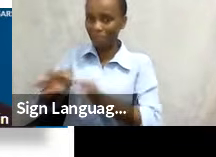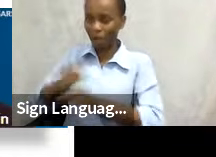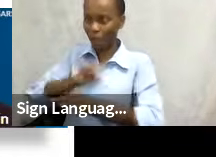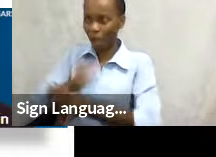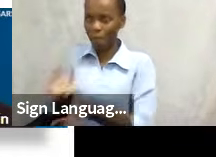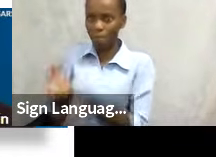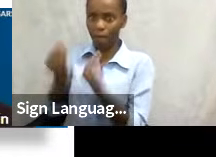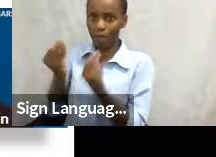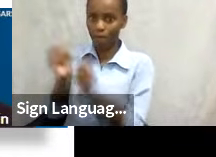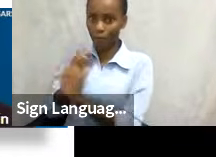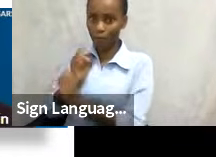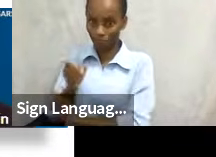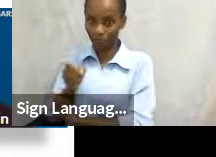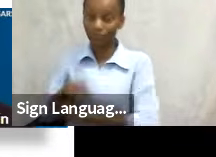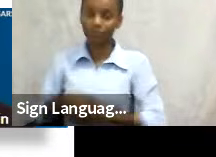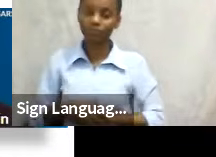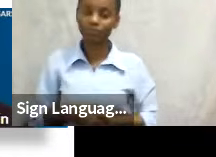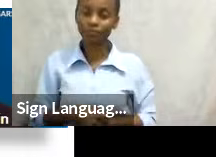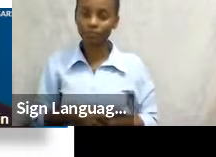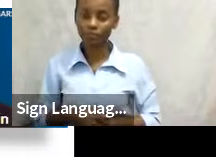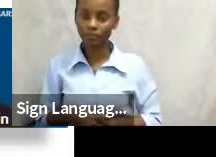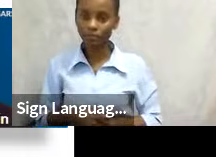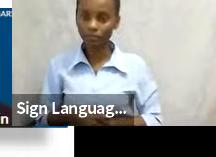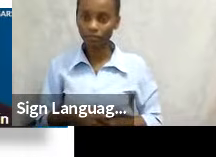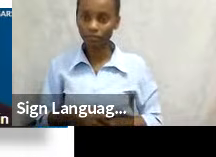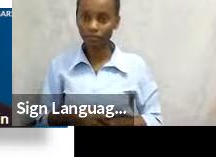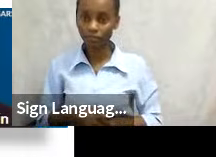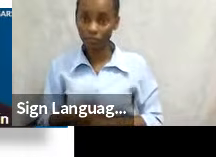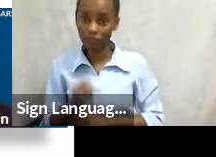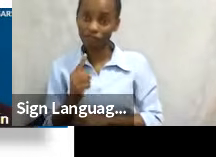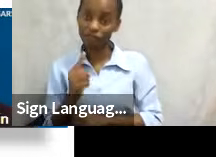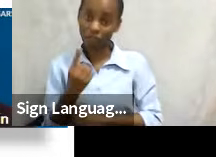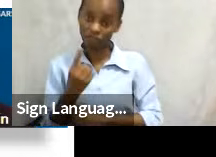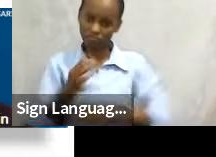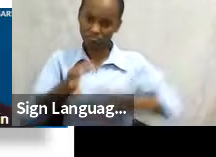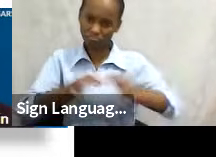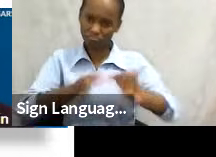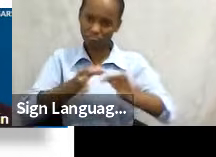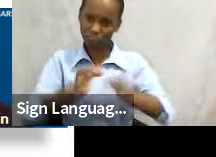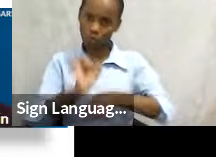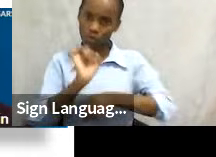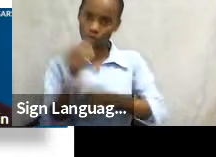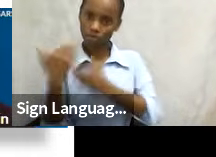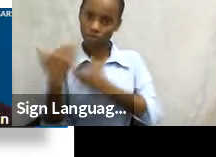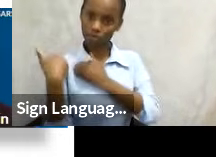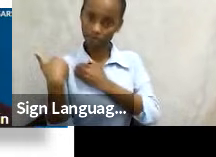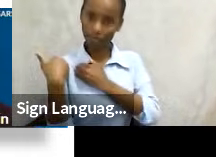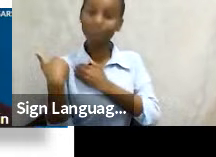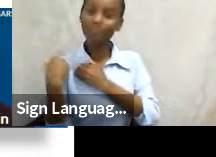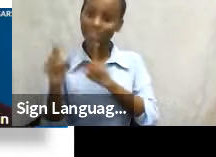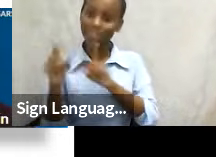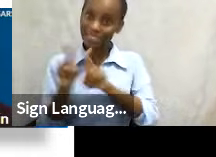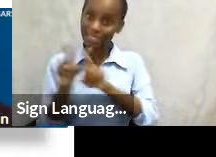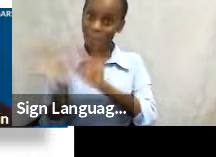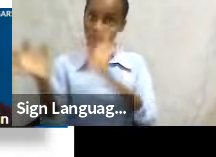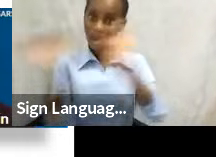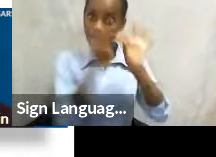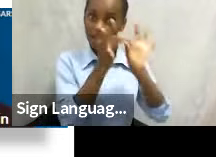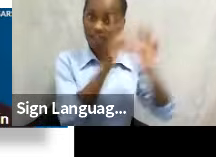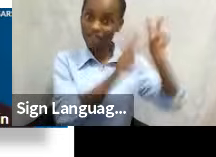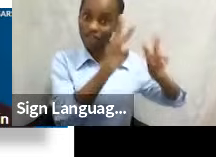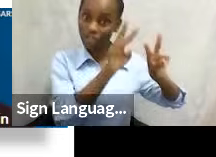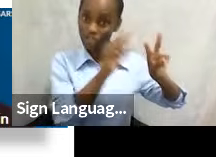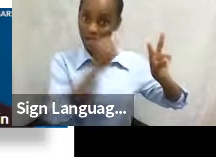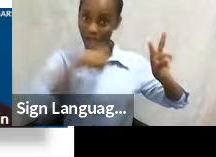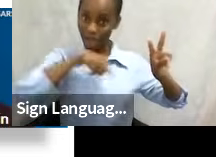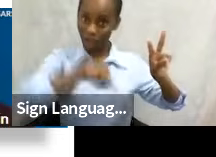and foremost, again, to ensure your safety, again, linking back to our vision, we want to be a trusted and admired